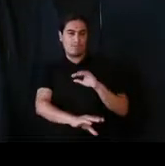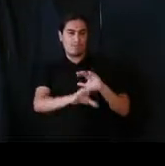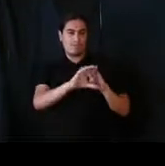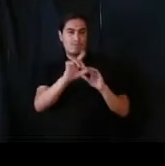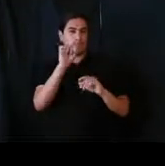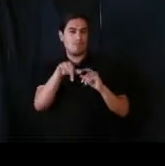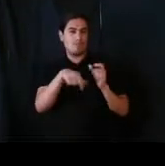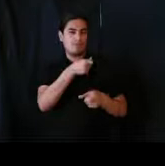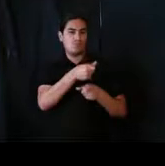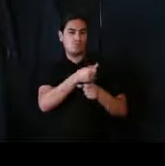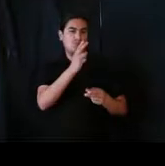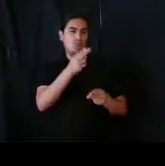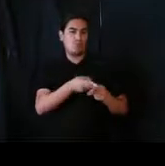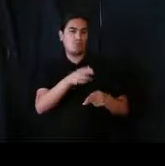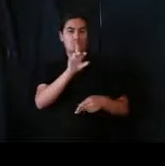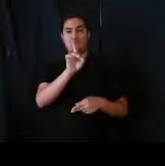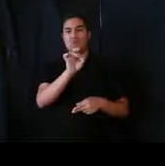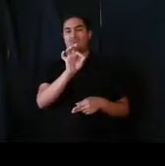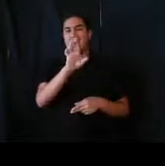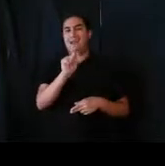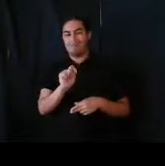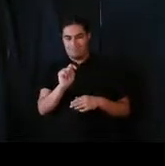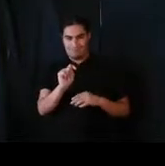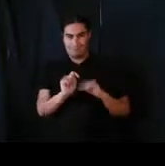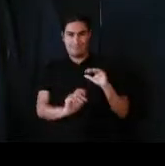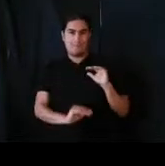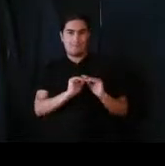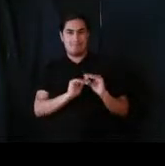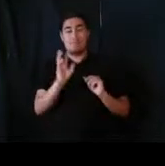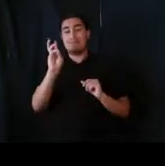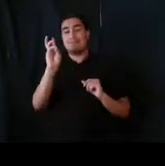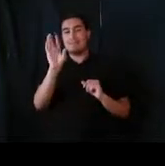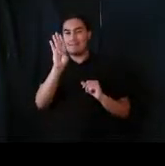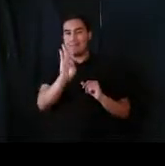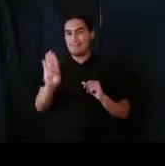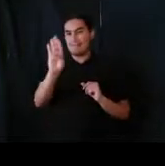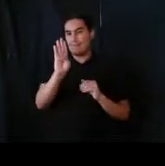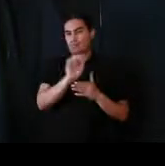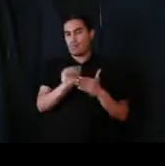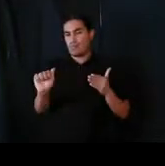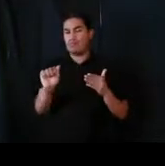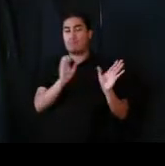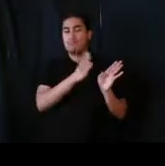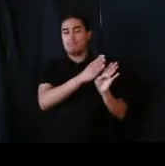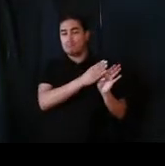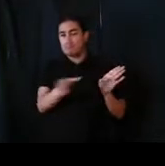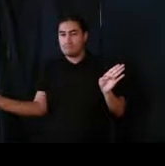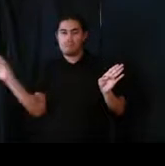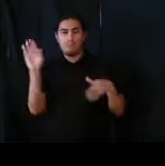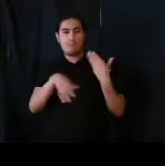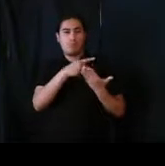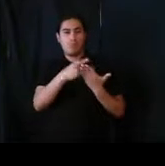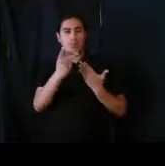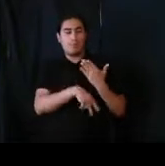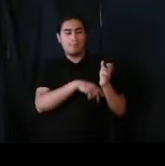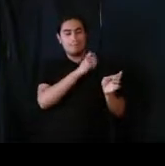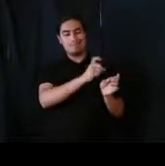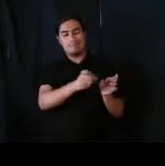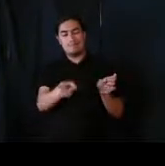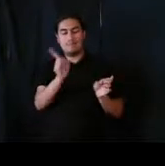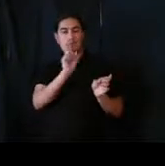current year we call that the draft capacity it's about six billion dollars um across all the programs based on their their